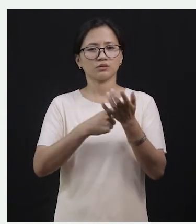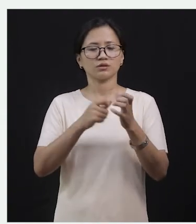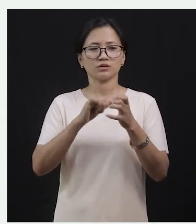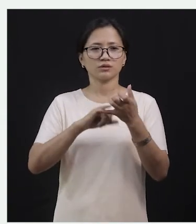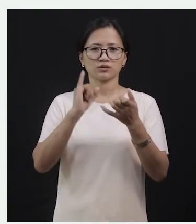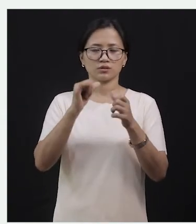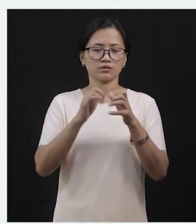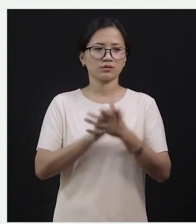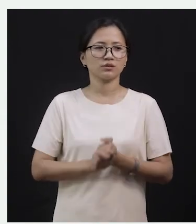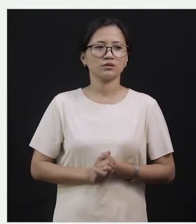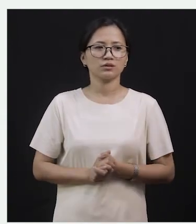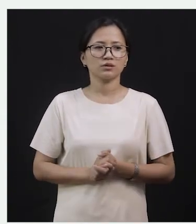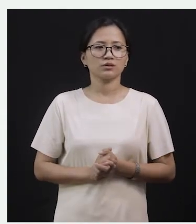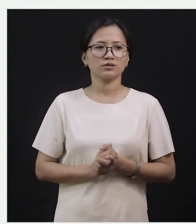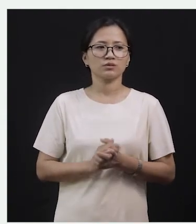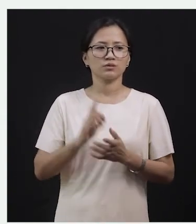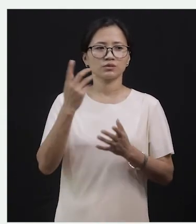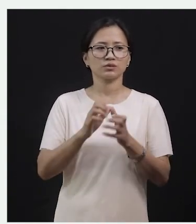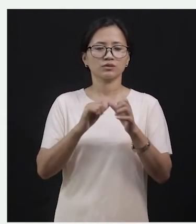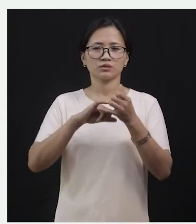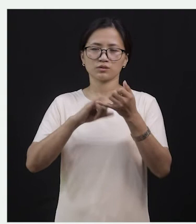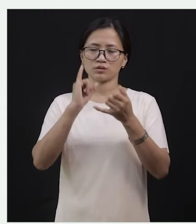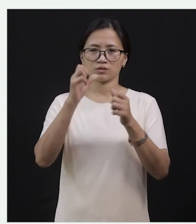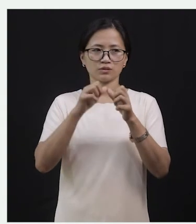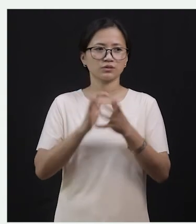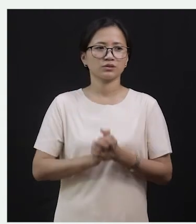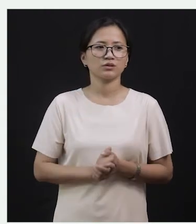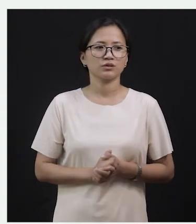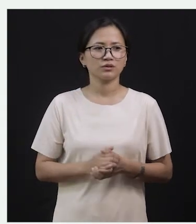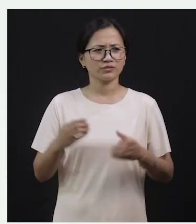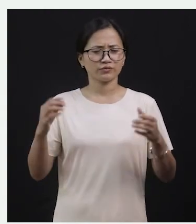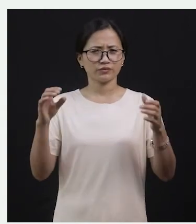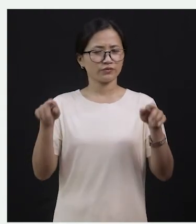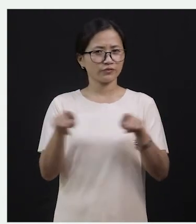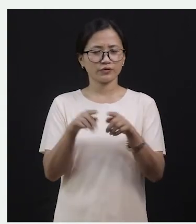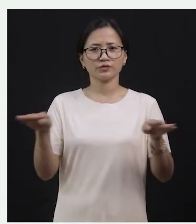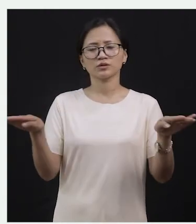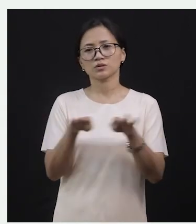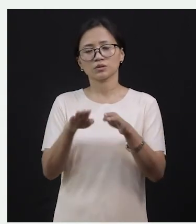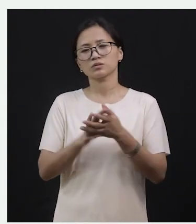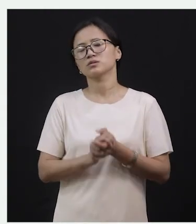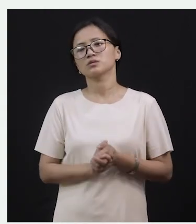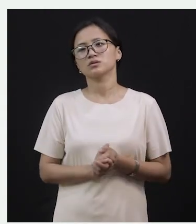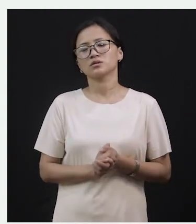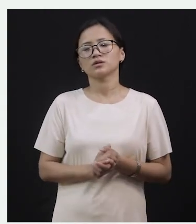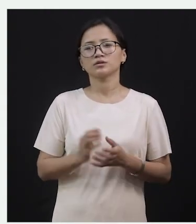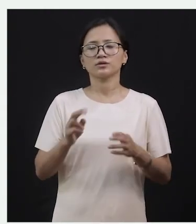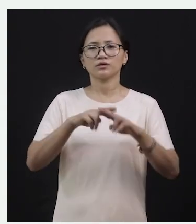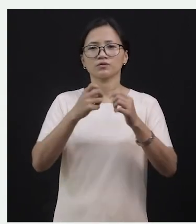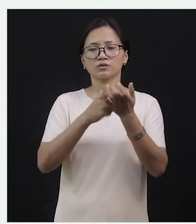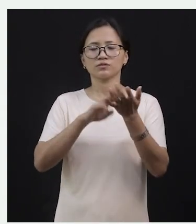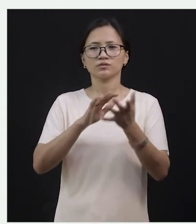another. One is Europe and one is Asia. So they are very close, they form a certain